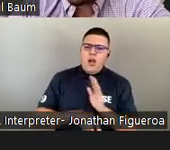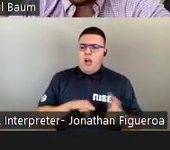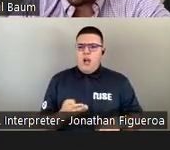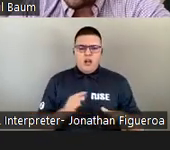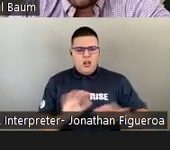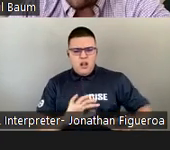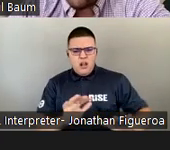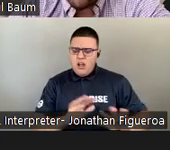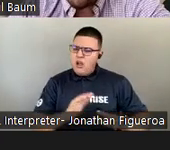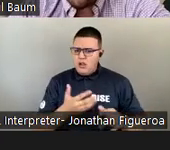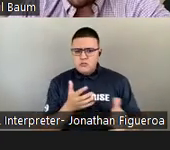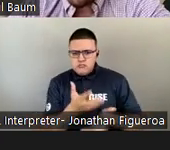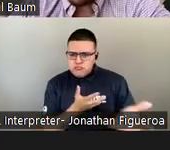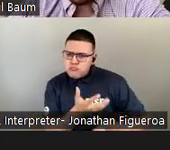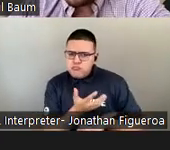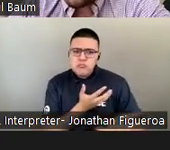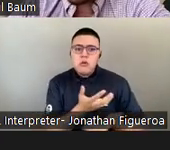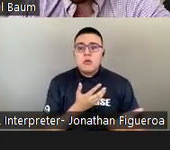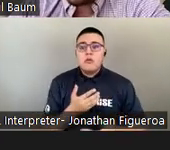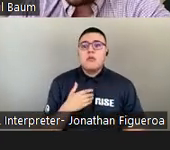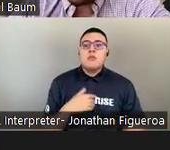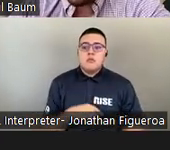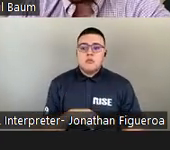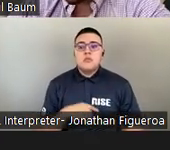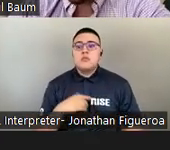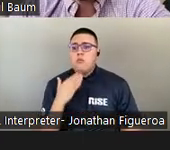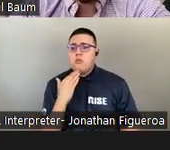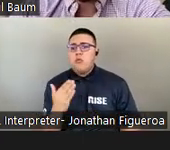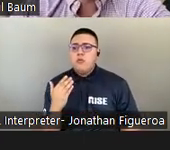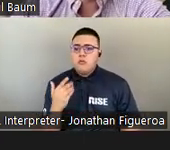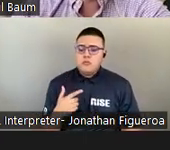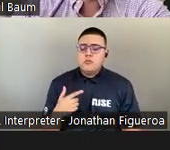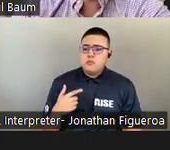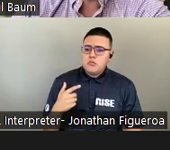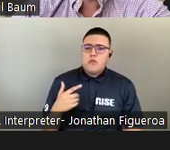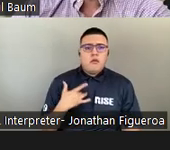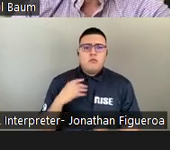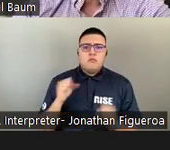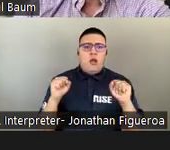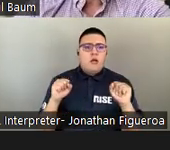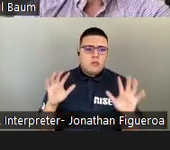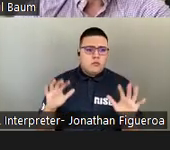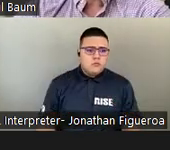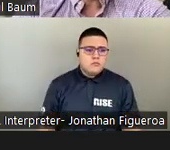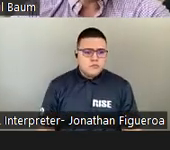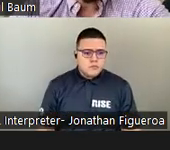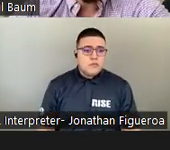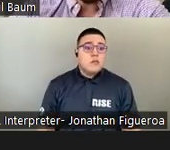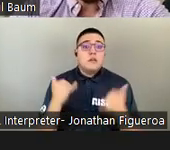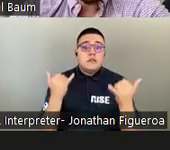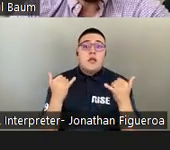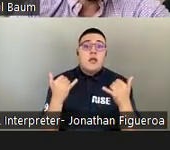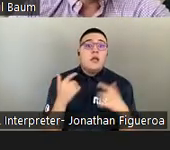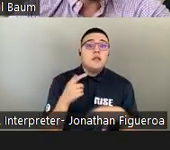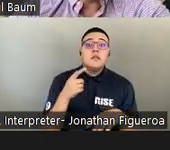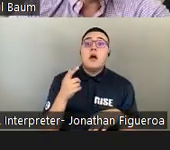is doing a great job with. The ASSIST training, the other trainings, absolutely phenomenal. Today's main